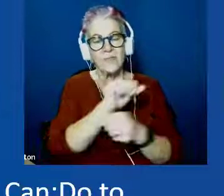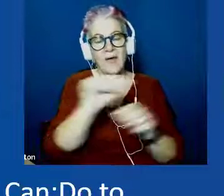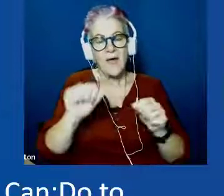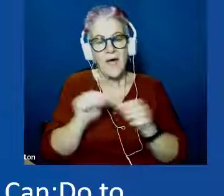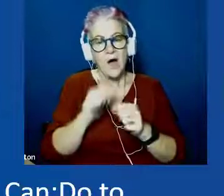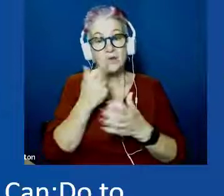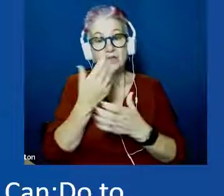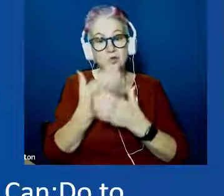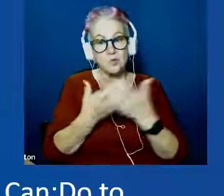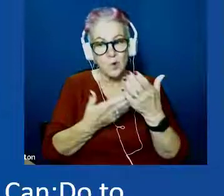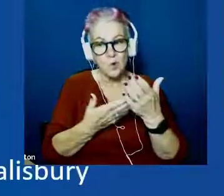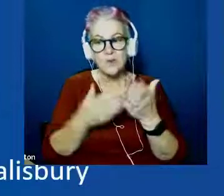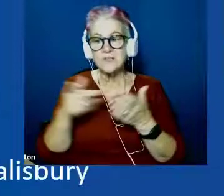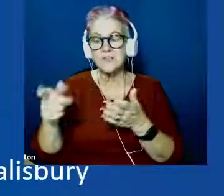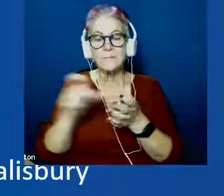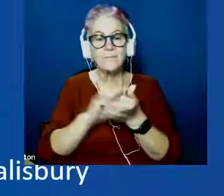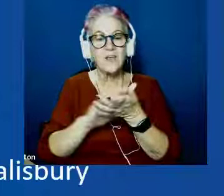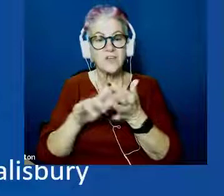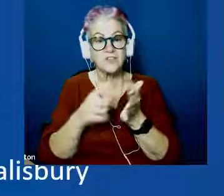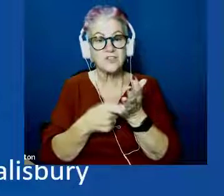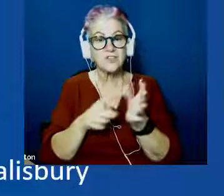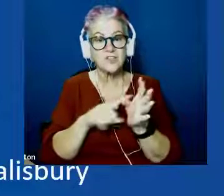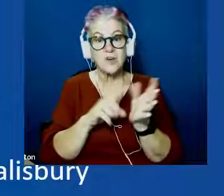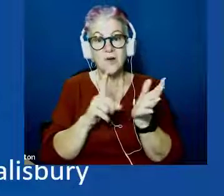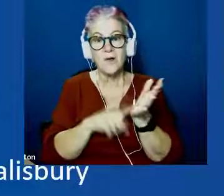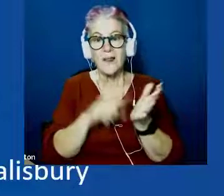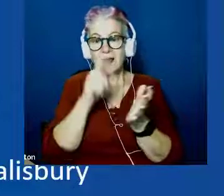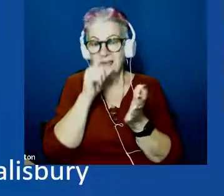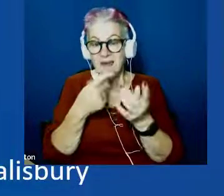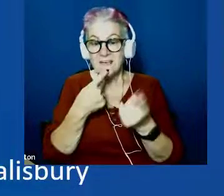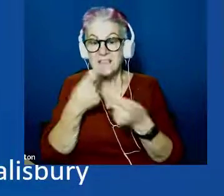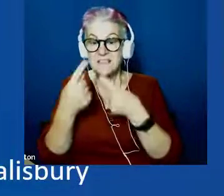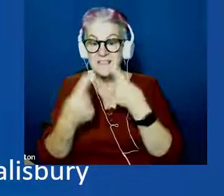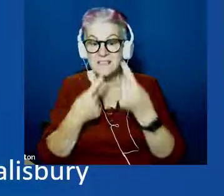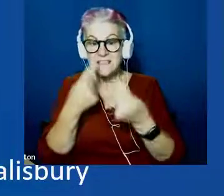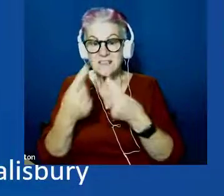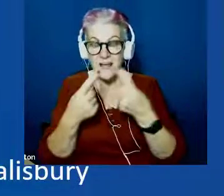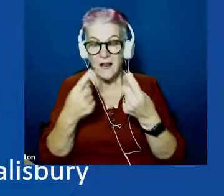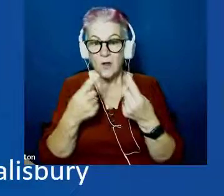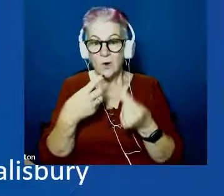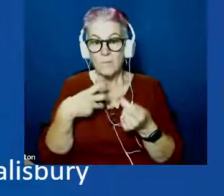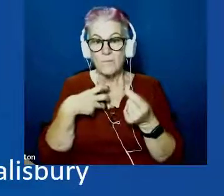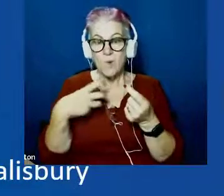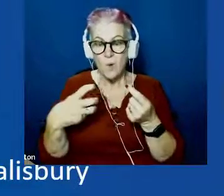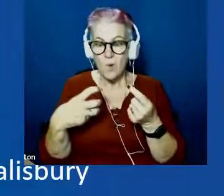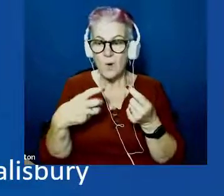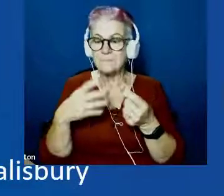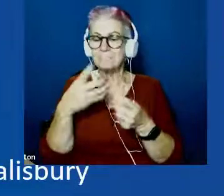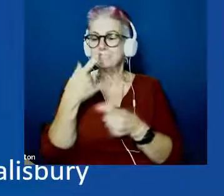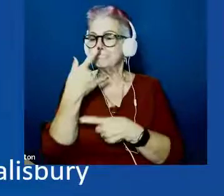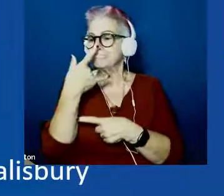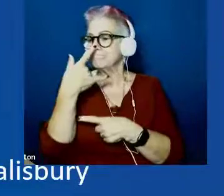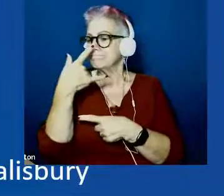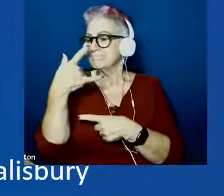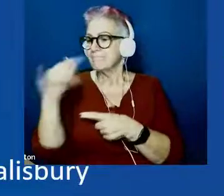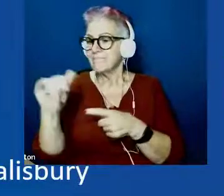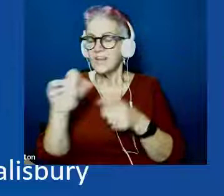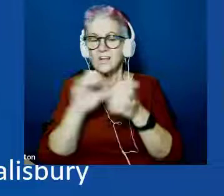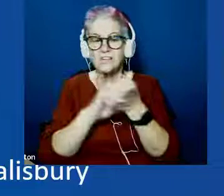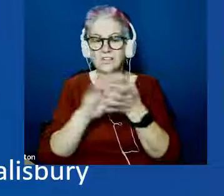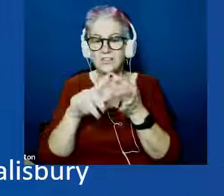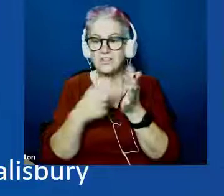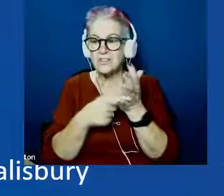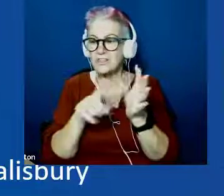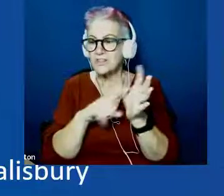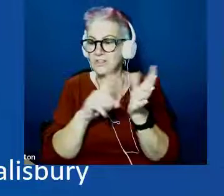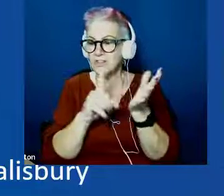will now be able to talk us through a little bit more. Cheryl's just let me know that she's having some camera difficulties. Oh, is she?